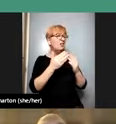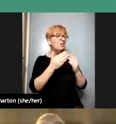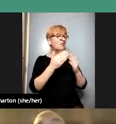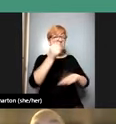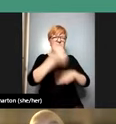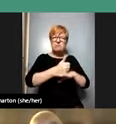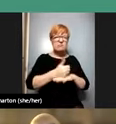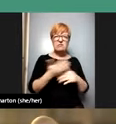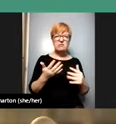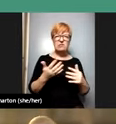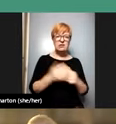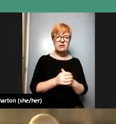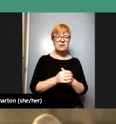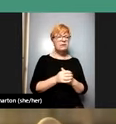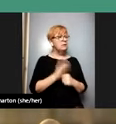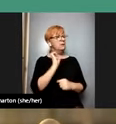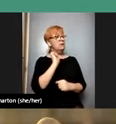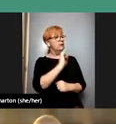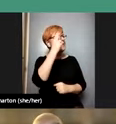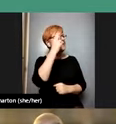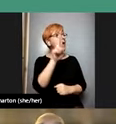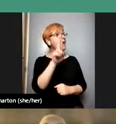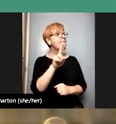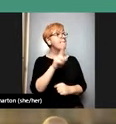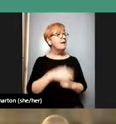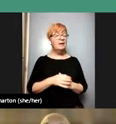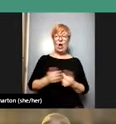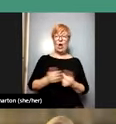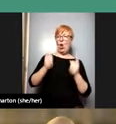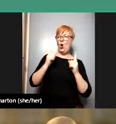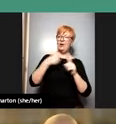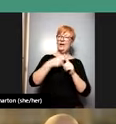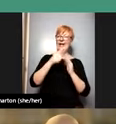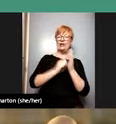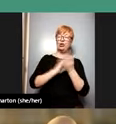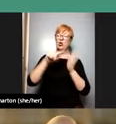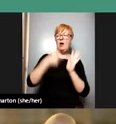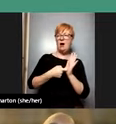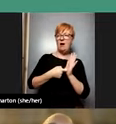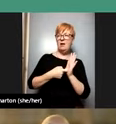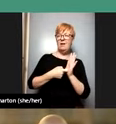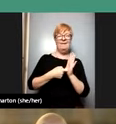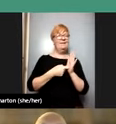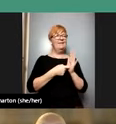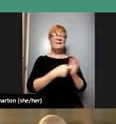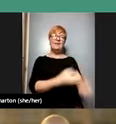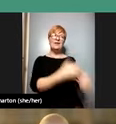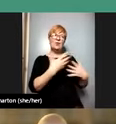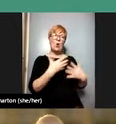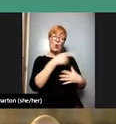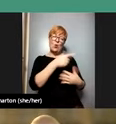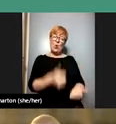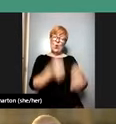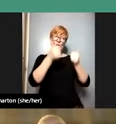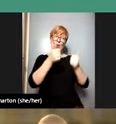I ask you your name, Lord Kitchener? Lord Kitchener, now I am told that you are really the king of Calypso